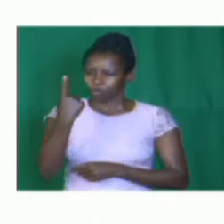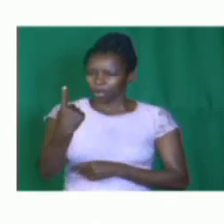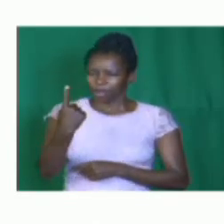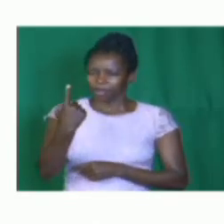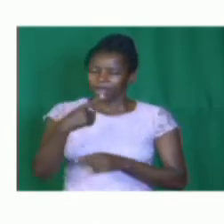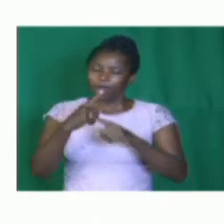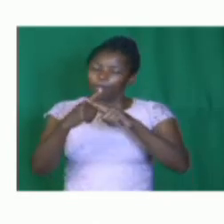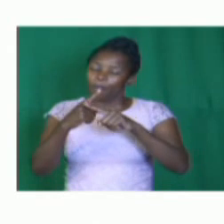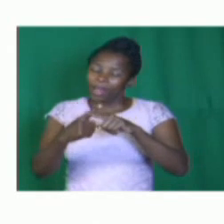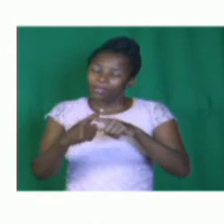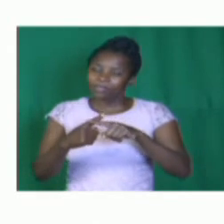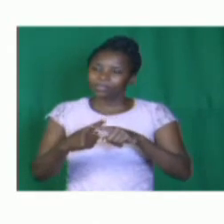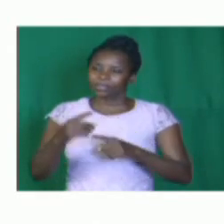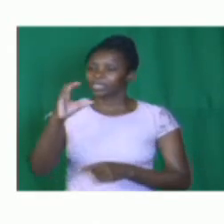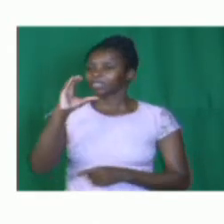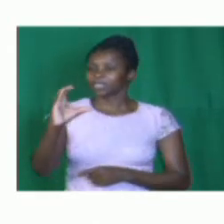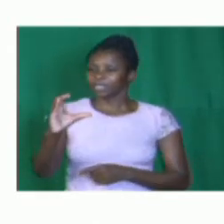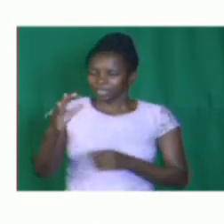unknown quantity c.